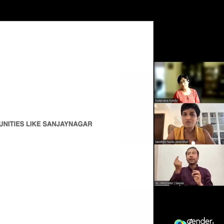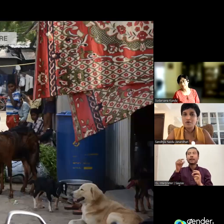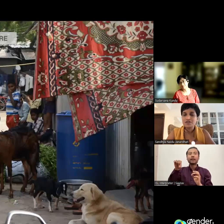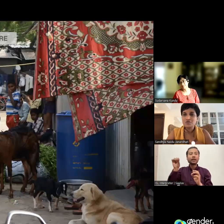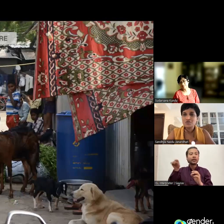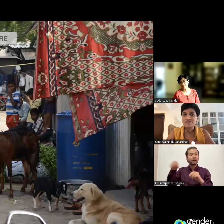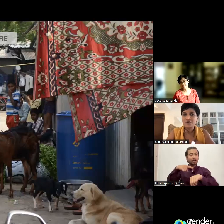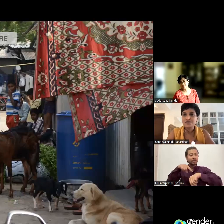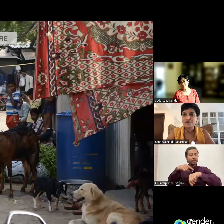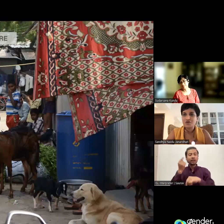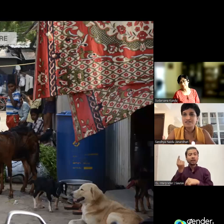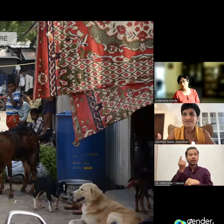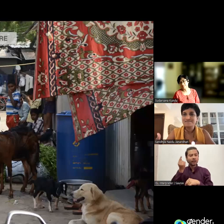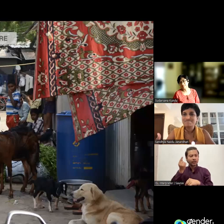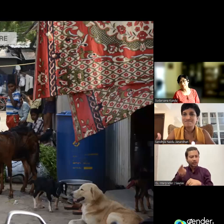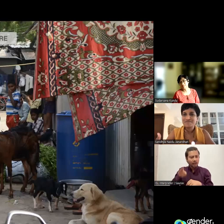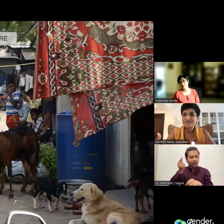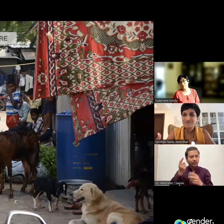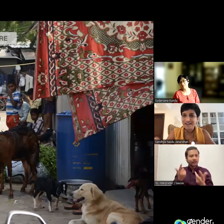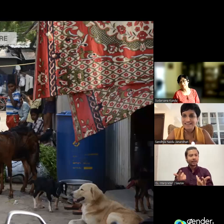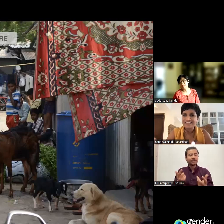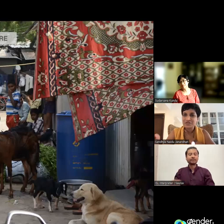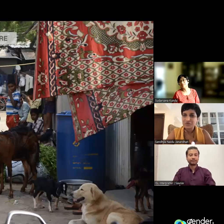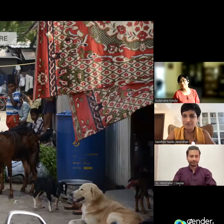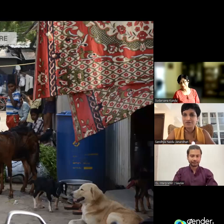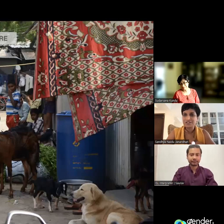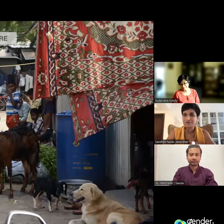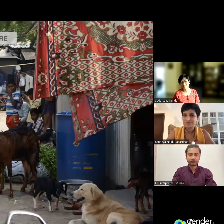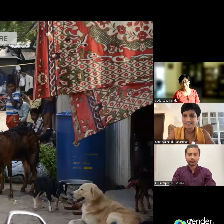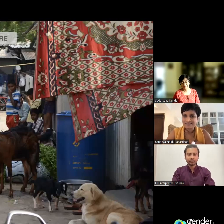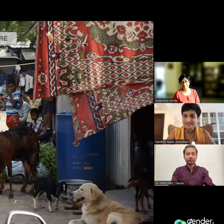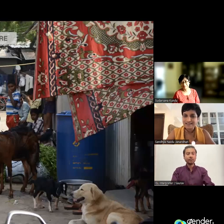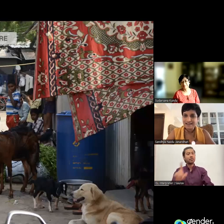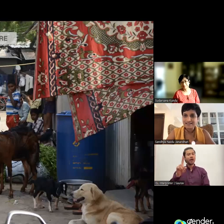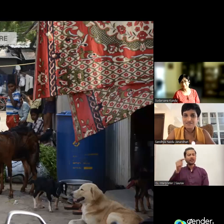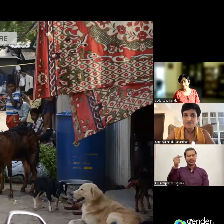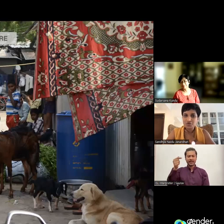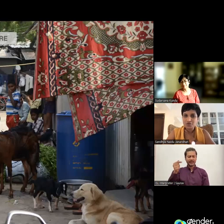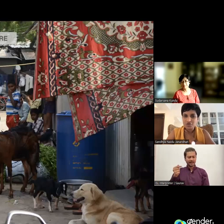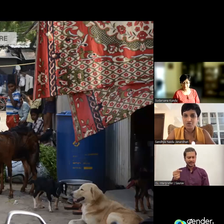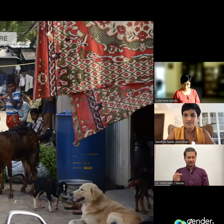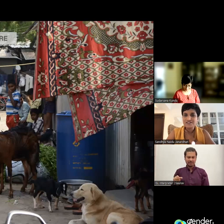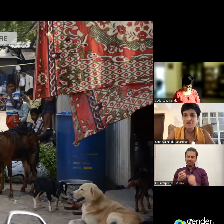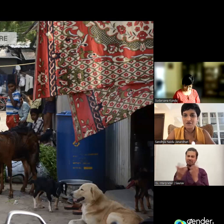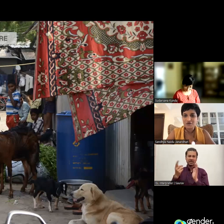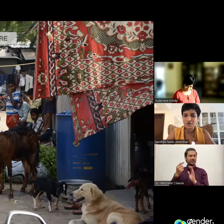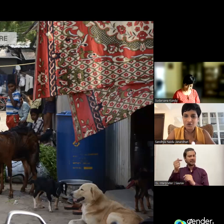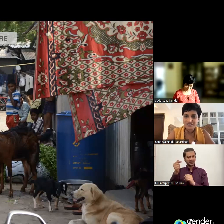so important to focus on what is right and good about the community. And this visual